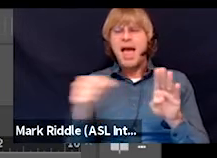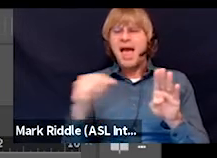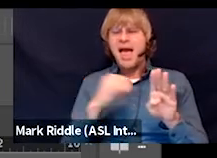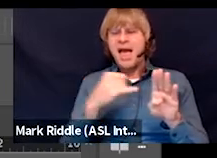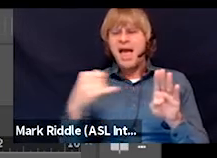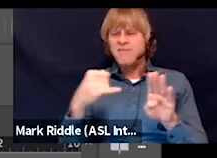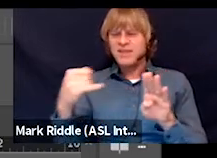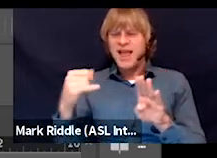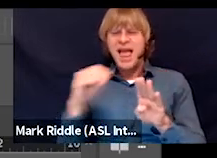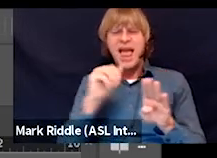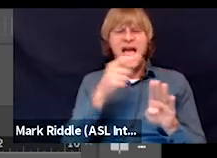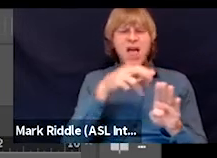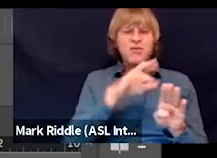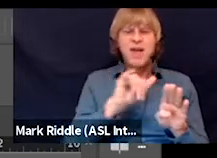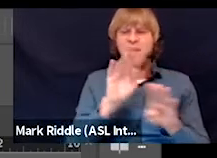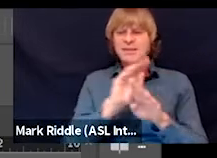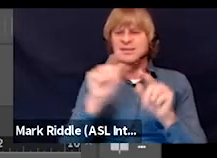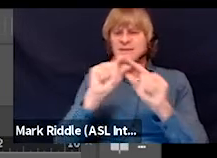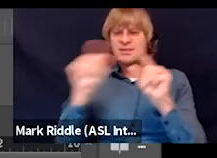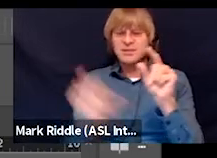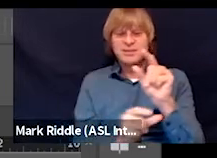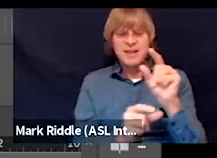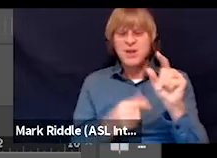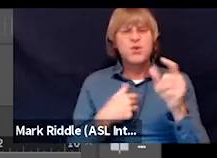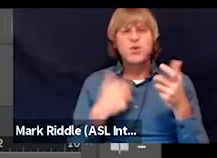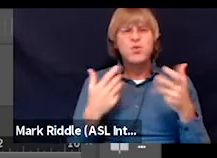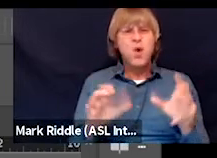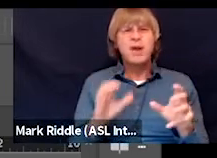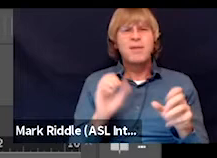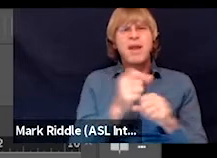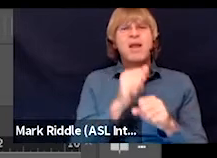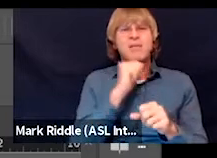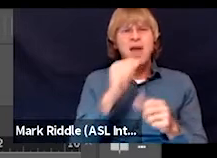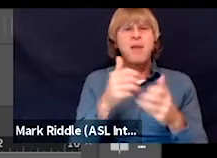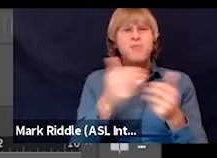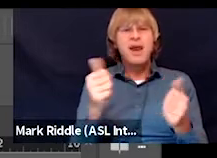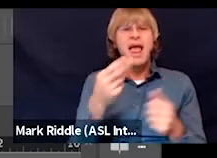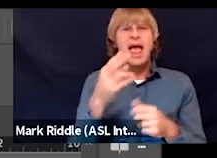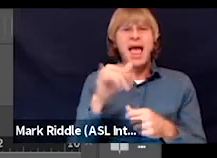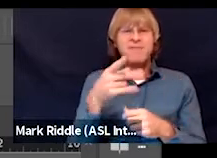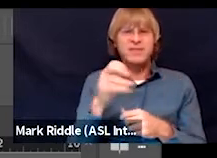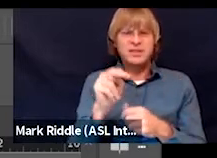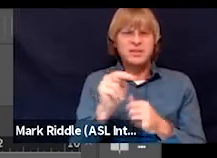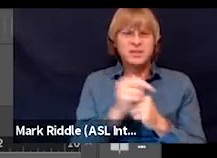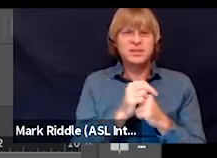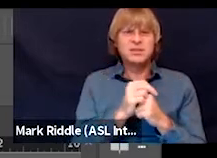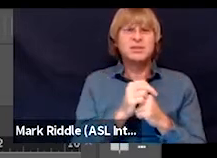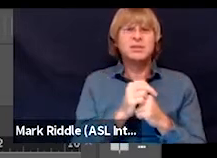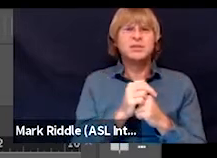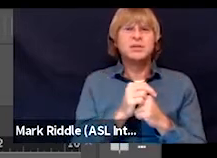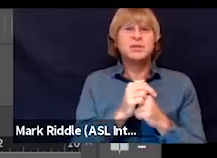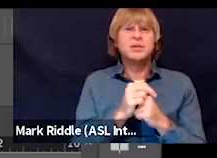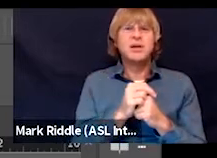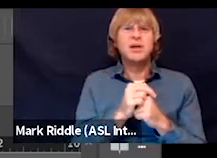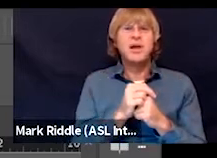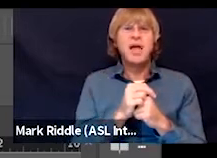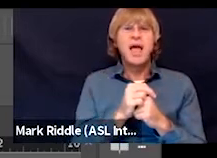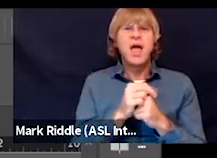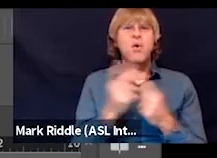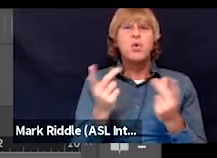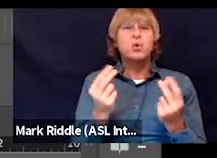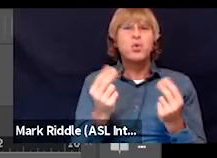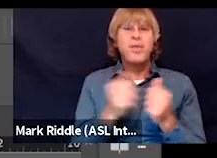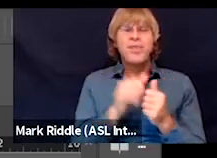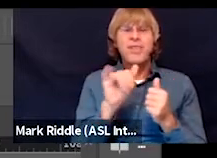be on one line and business on the other, I can make that a non-breaking hyphen. And what you do